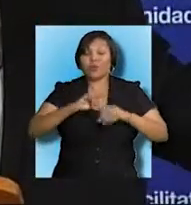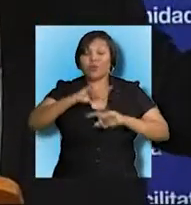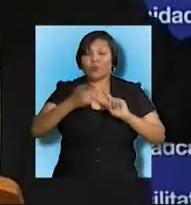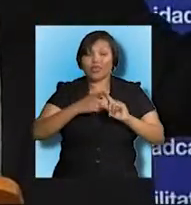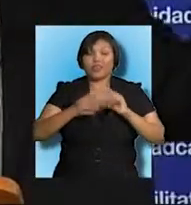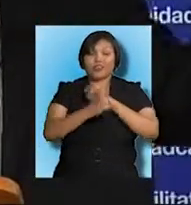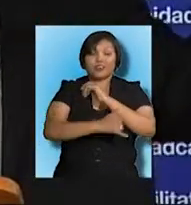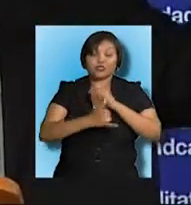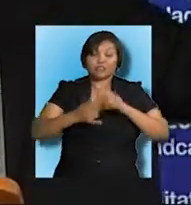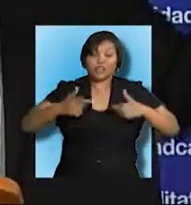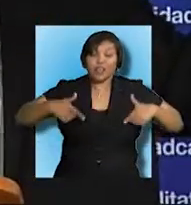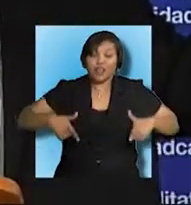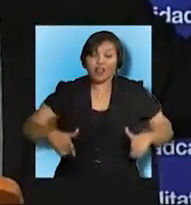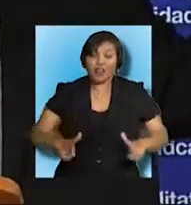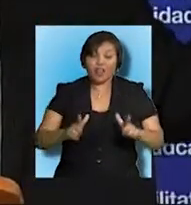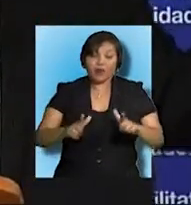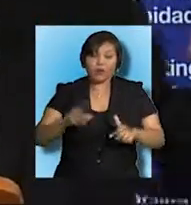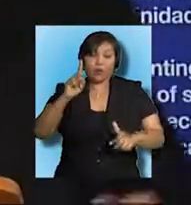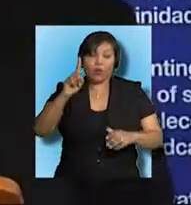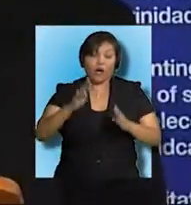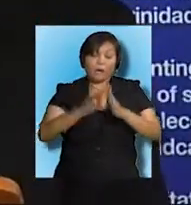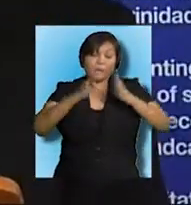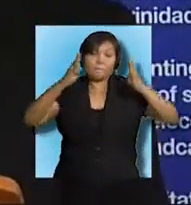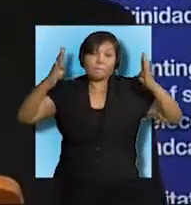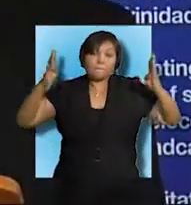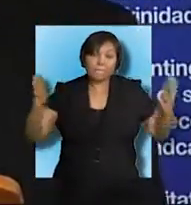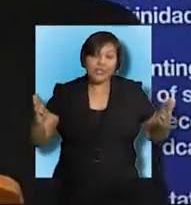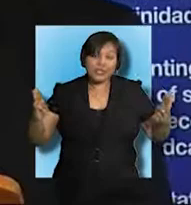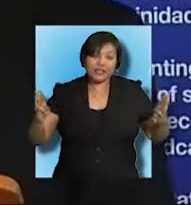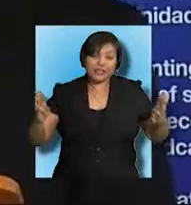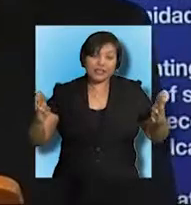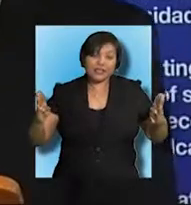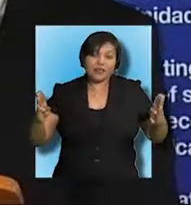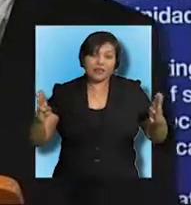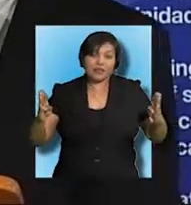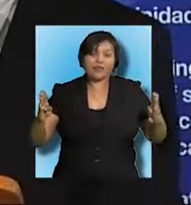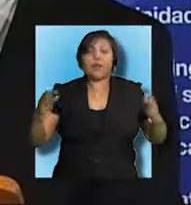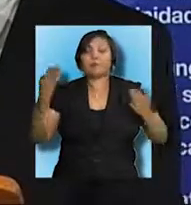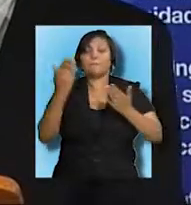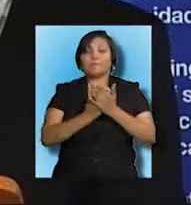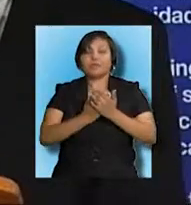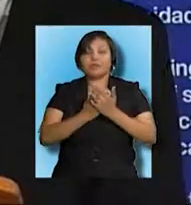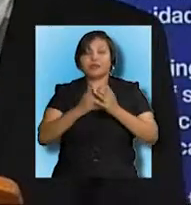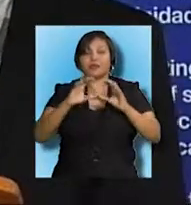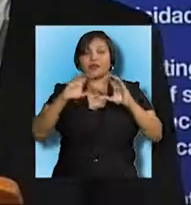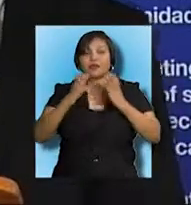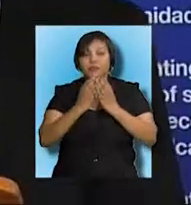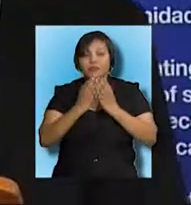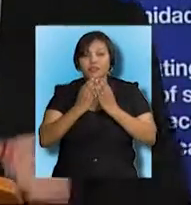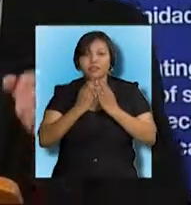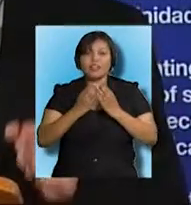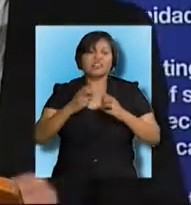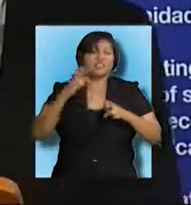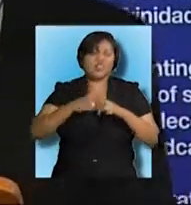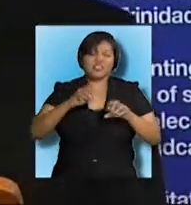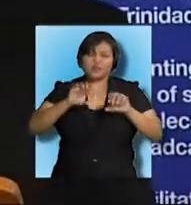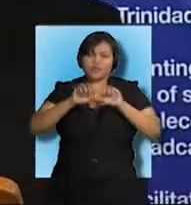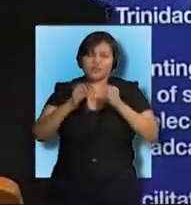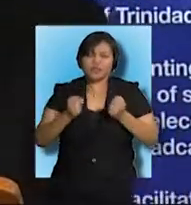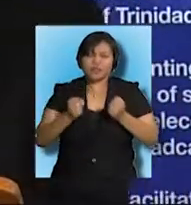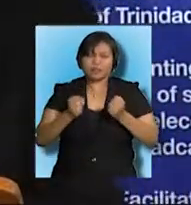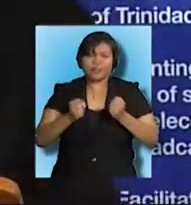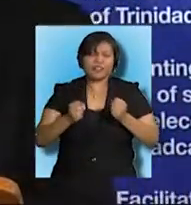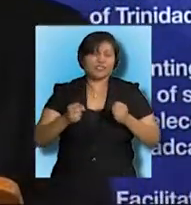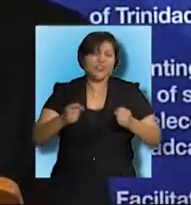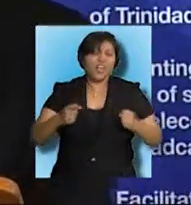so far that they're facing a highly concentrated media environment, have managed to deconstruct that. I know that there